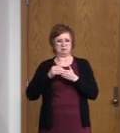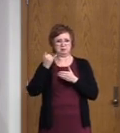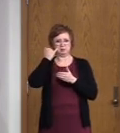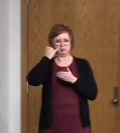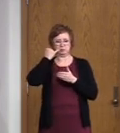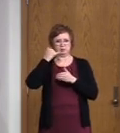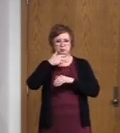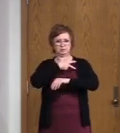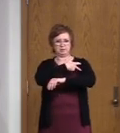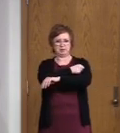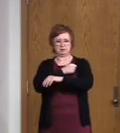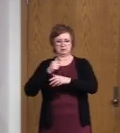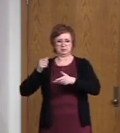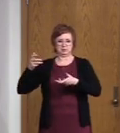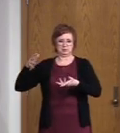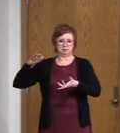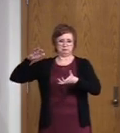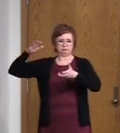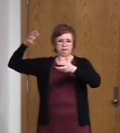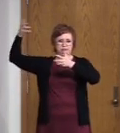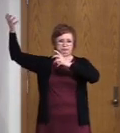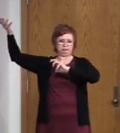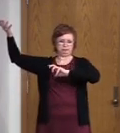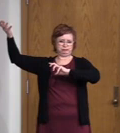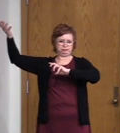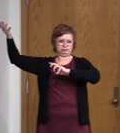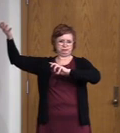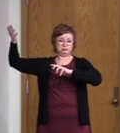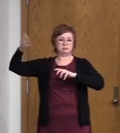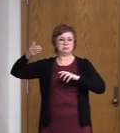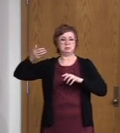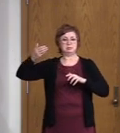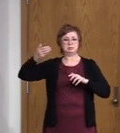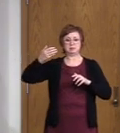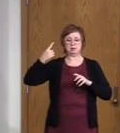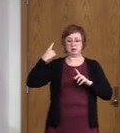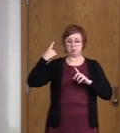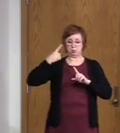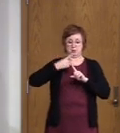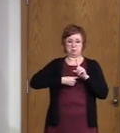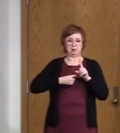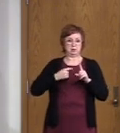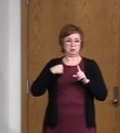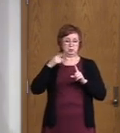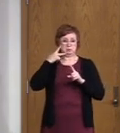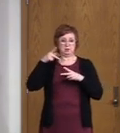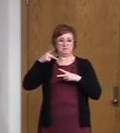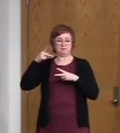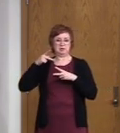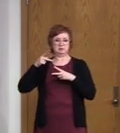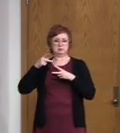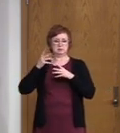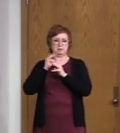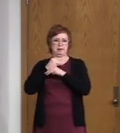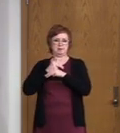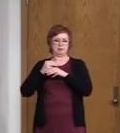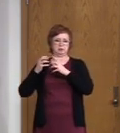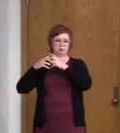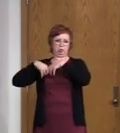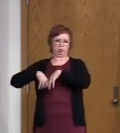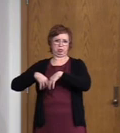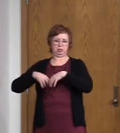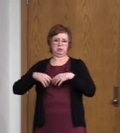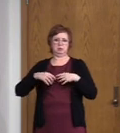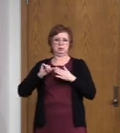of manufacturing breakdown like we saw this past month, couldn't it take longer than June to begin phase 2 of the